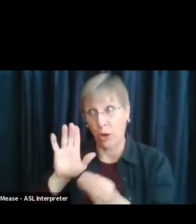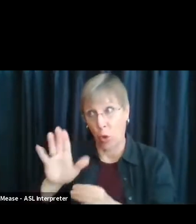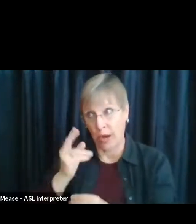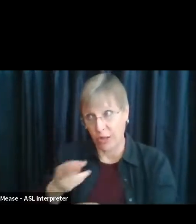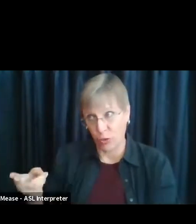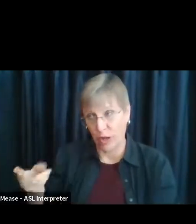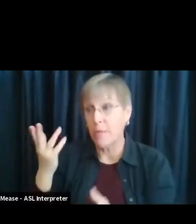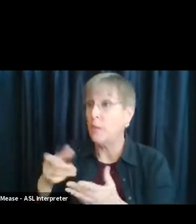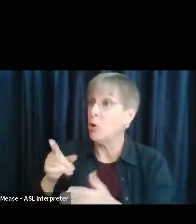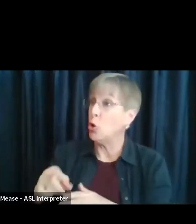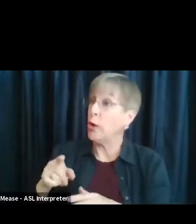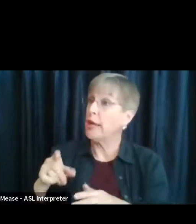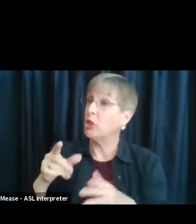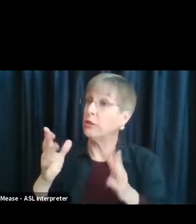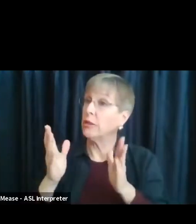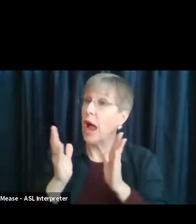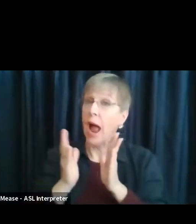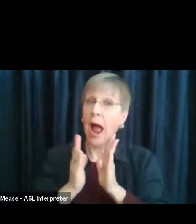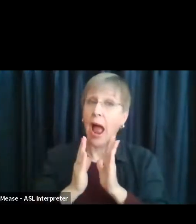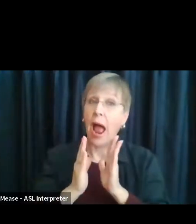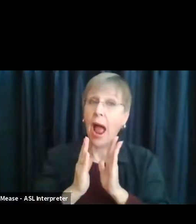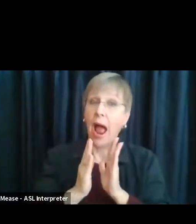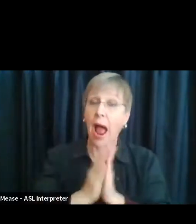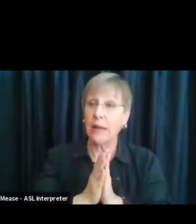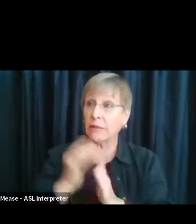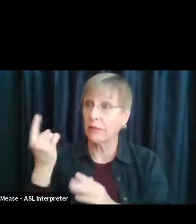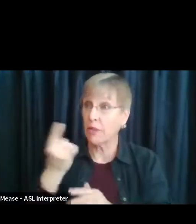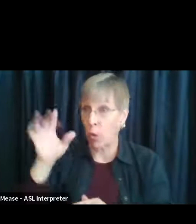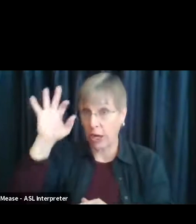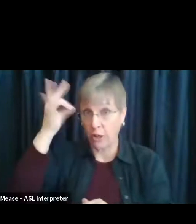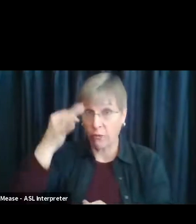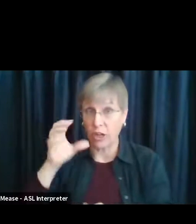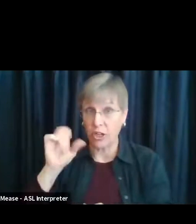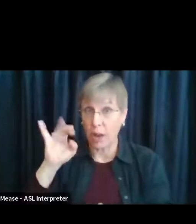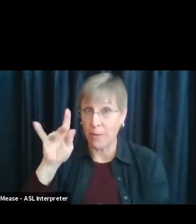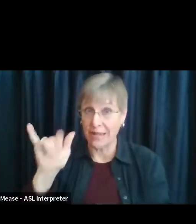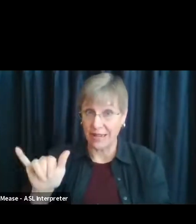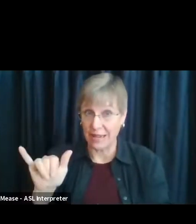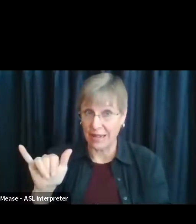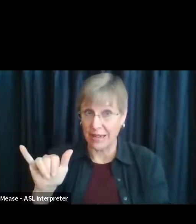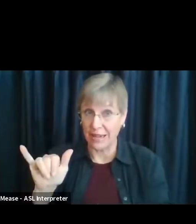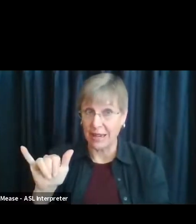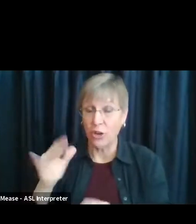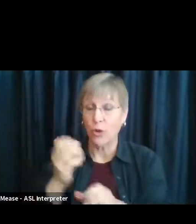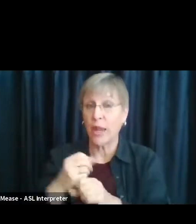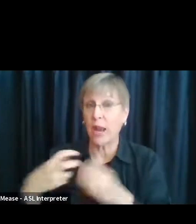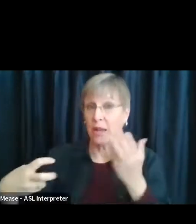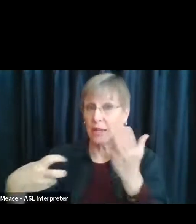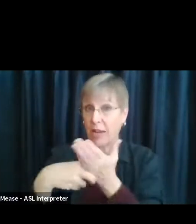history, maybe you can just ask a visa to the French embassy and take a plane ticket and fly